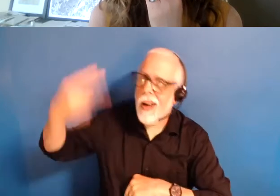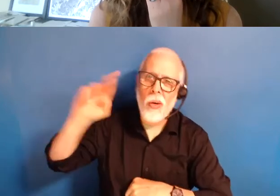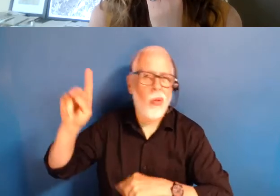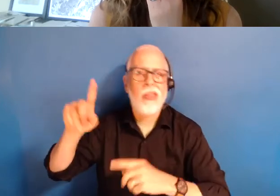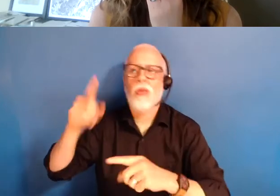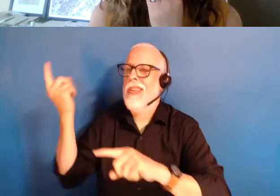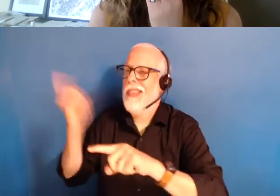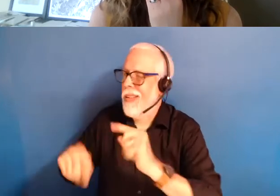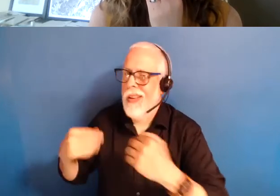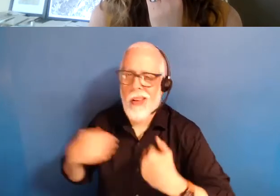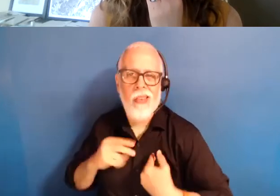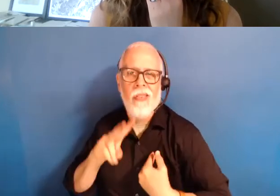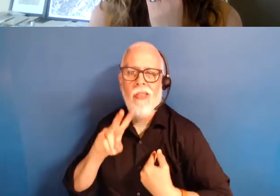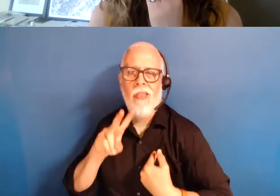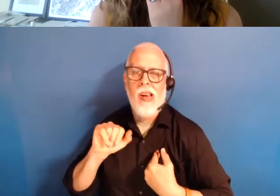receive vaccines.